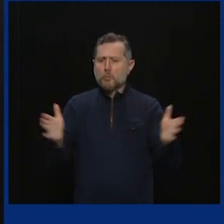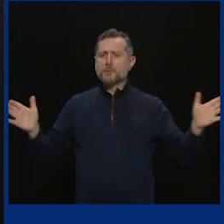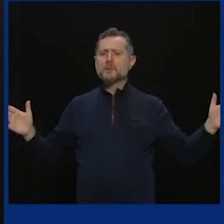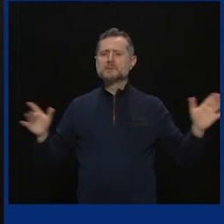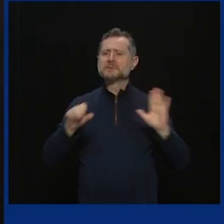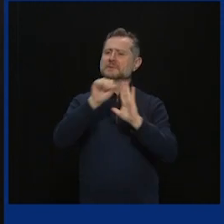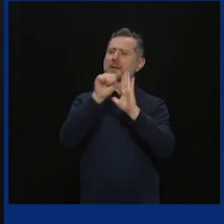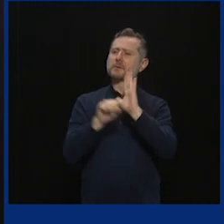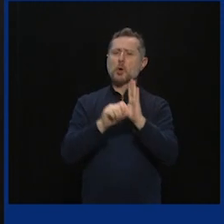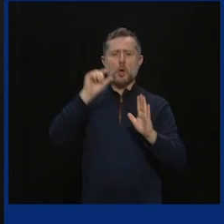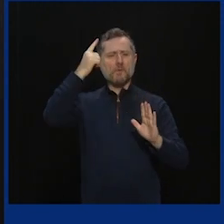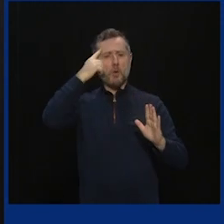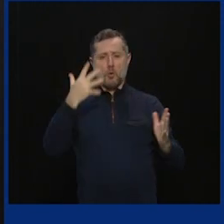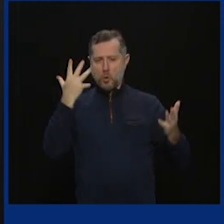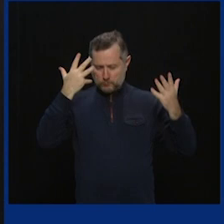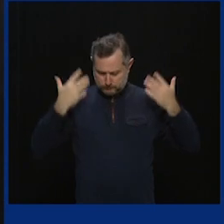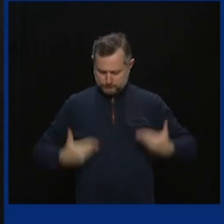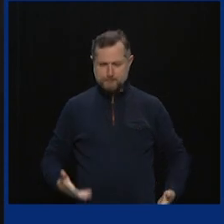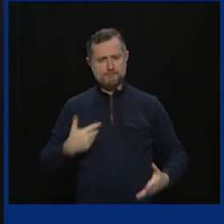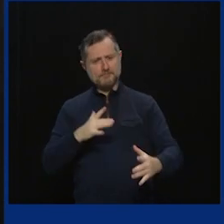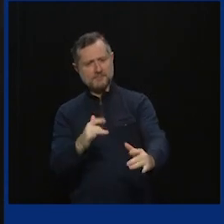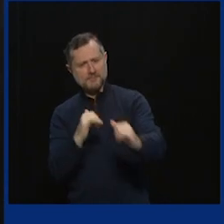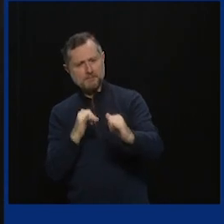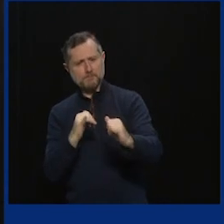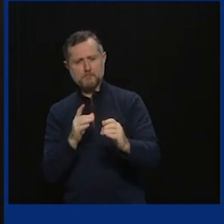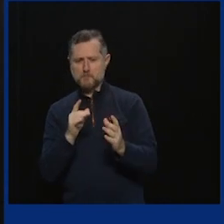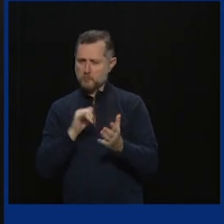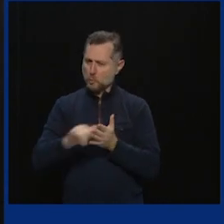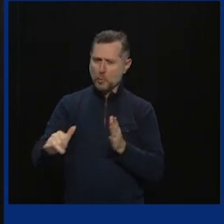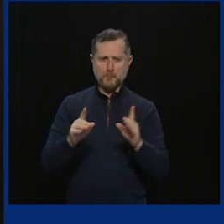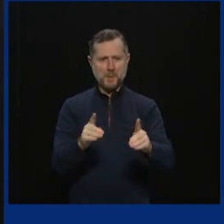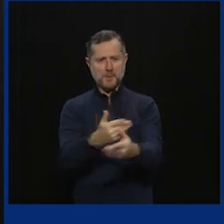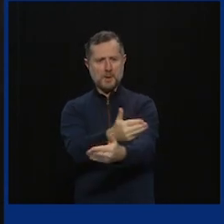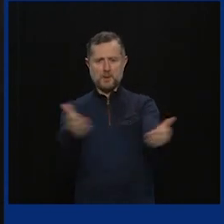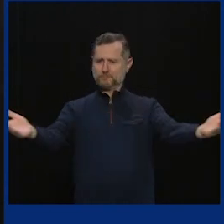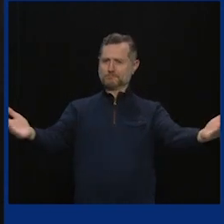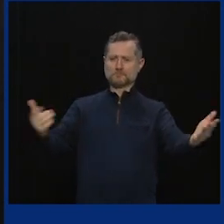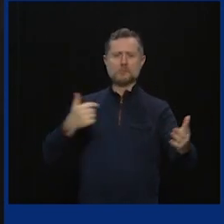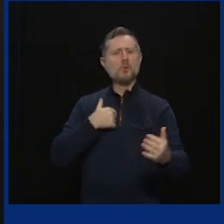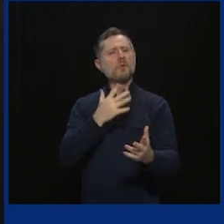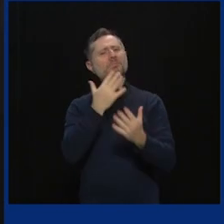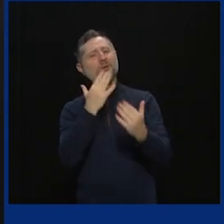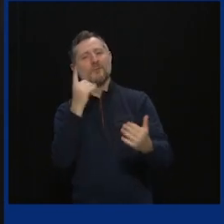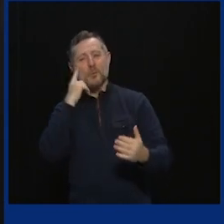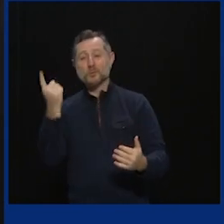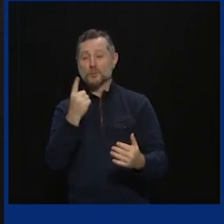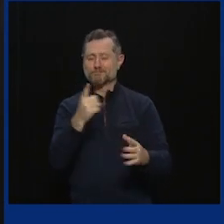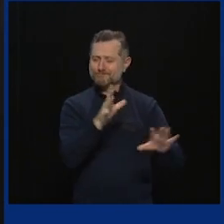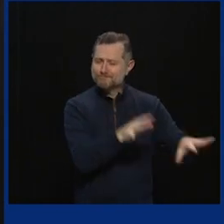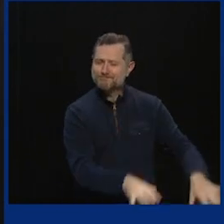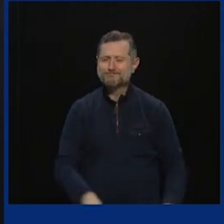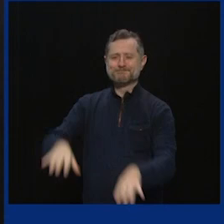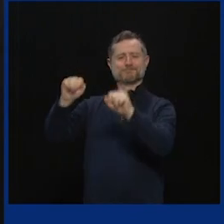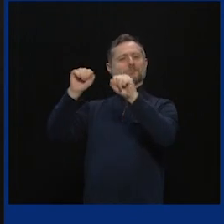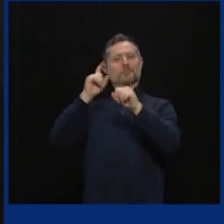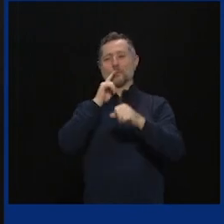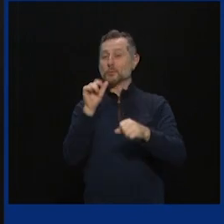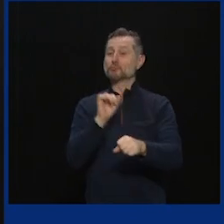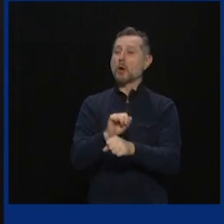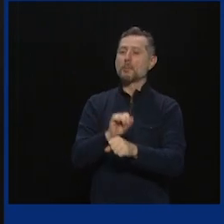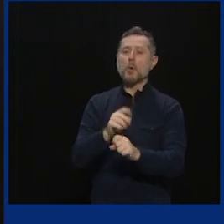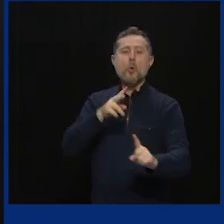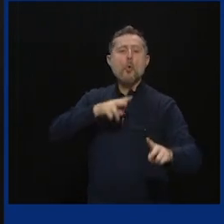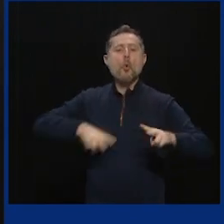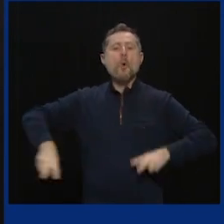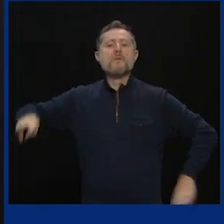that literally in a matter of 2 months, and I want to thank someone who's starting her job, and a very important job, overseeing all the government spaces